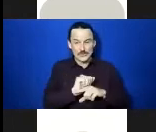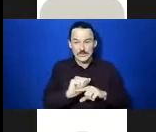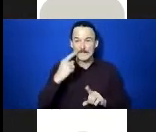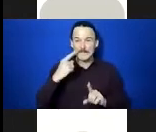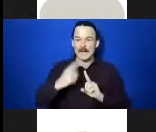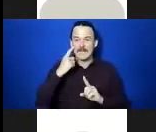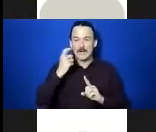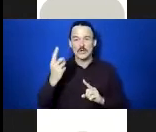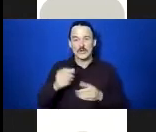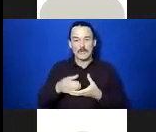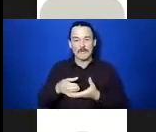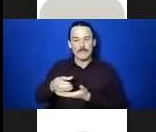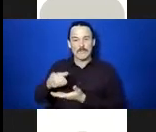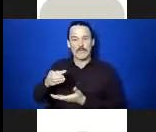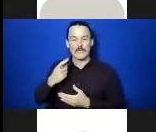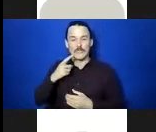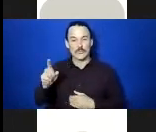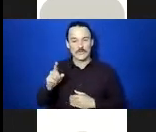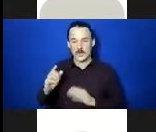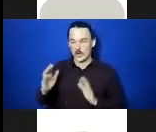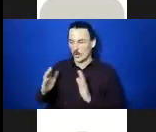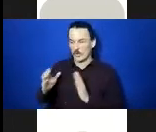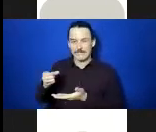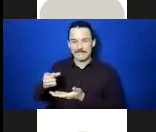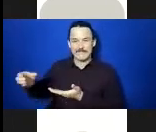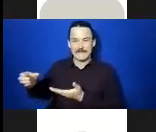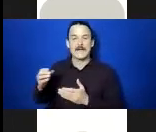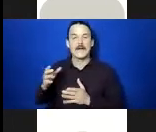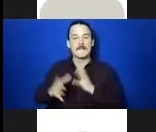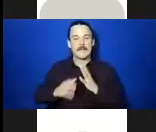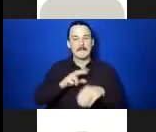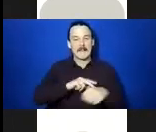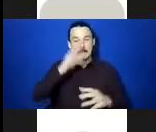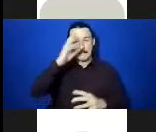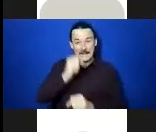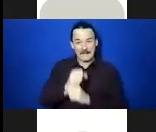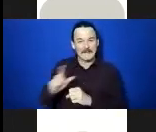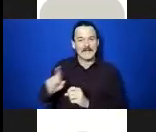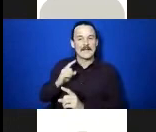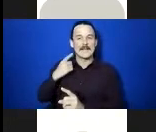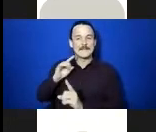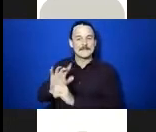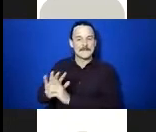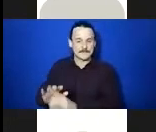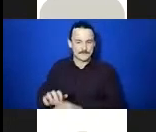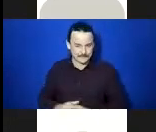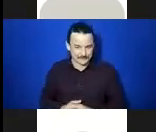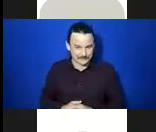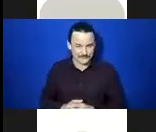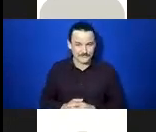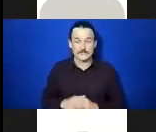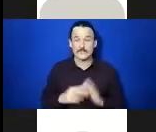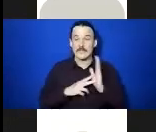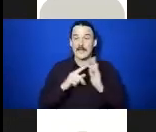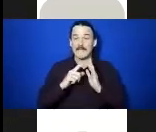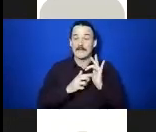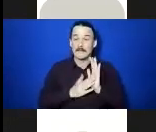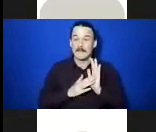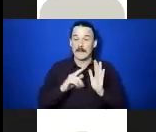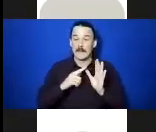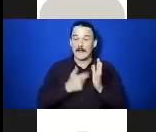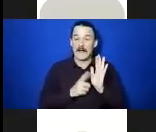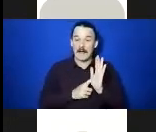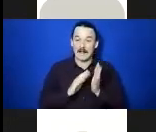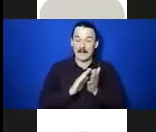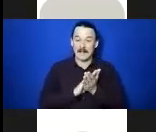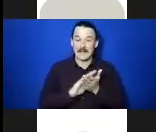nearby, leading to the belief that he had committed suicide. The victims were Carl Hitzel, Henry Hansel,